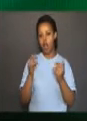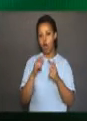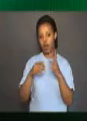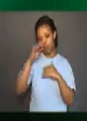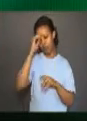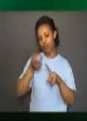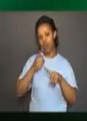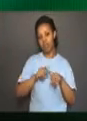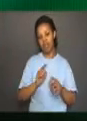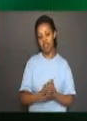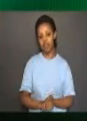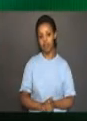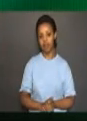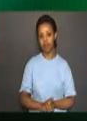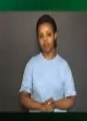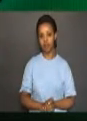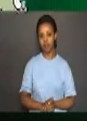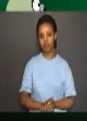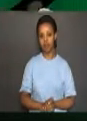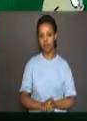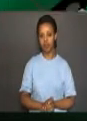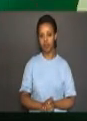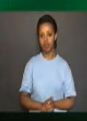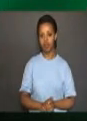Let's get back to our lesson.